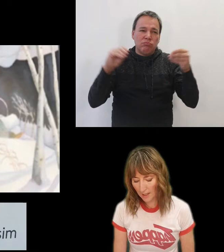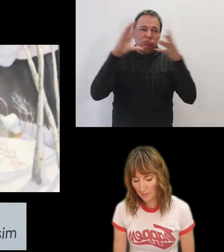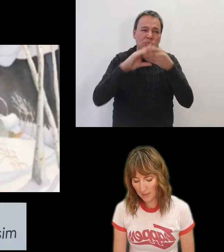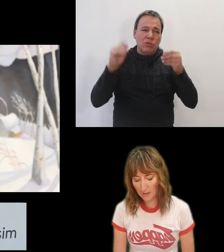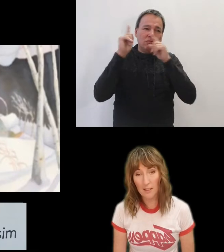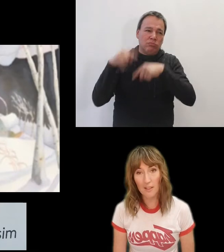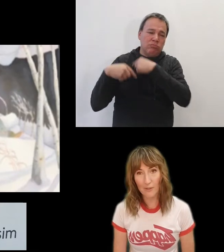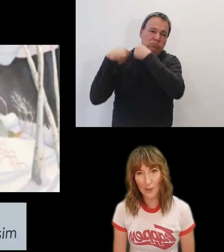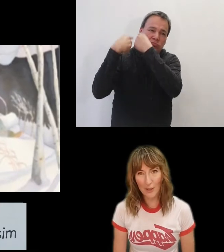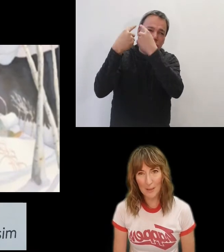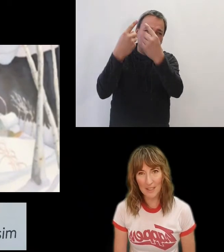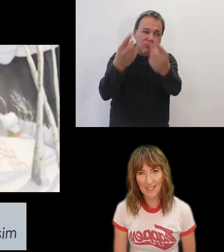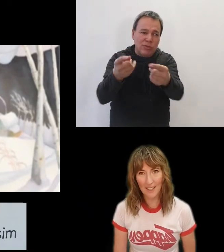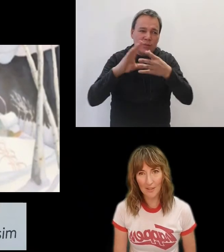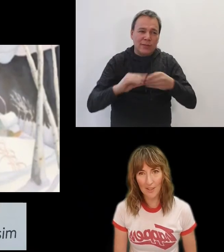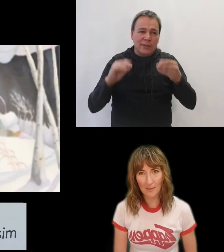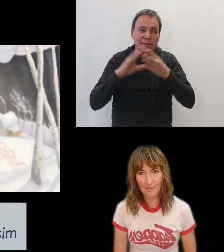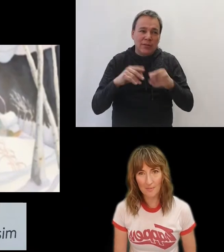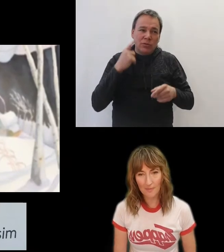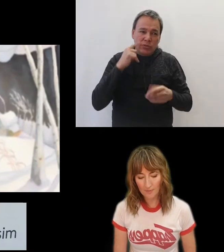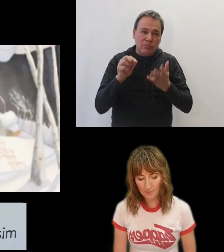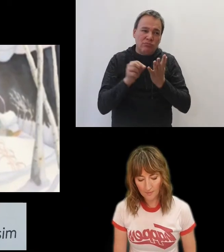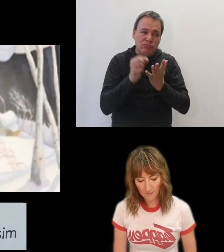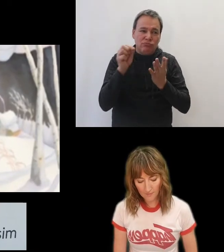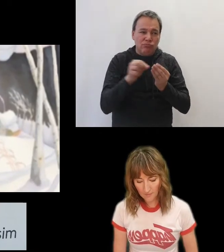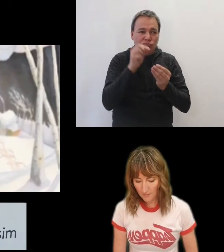moose hide mittens for Christmas gifts.